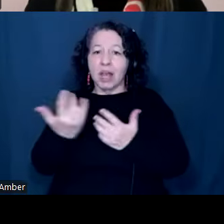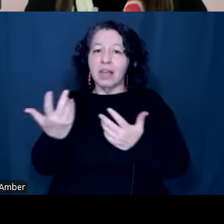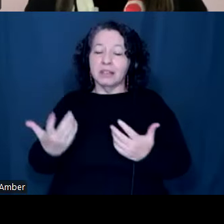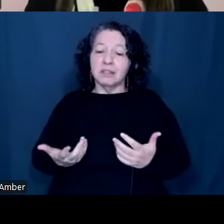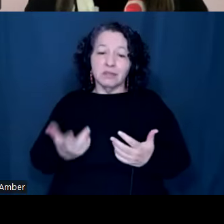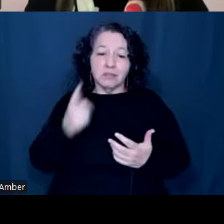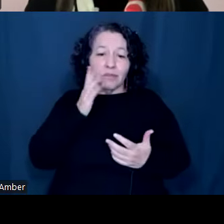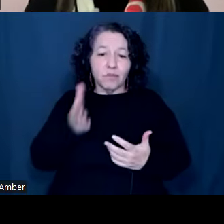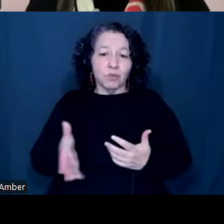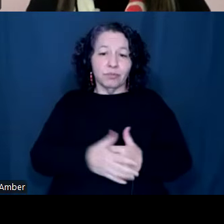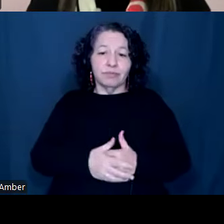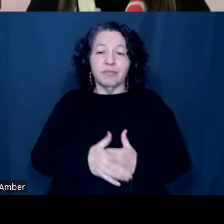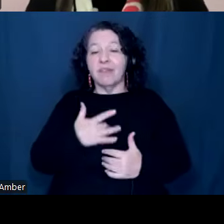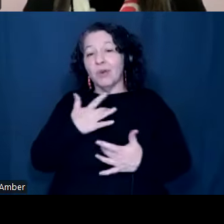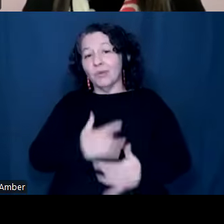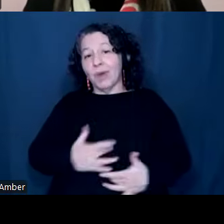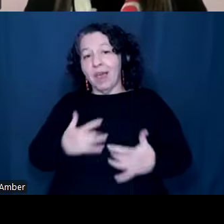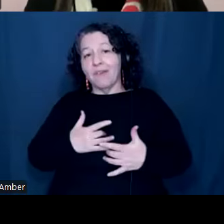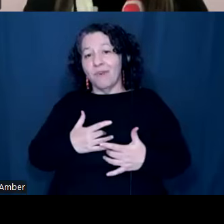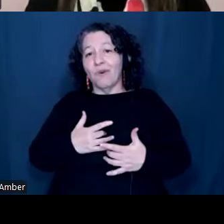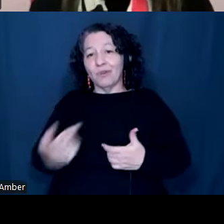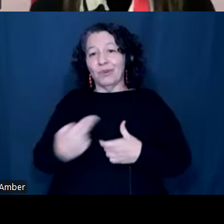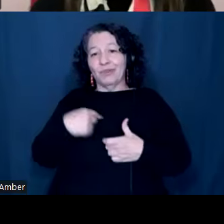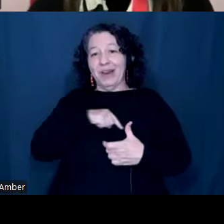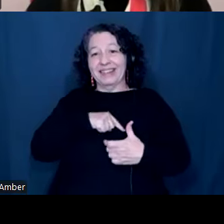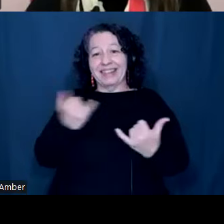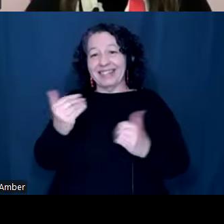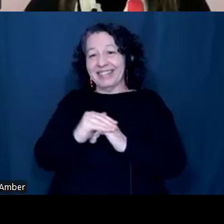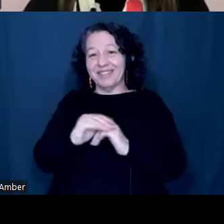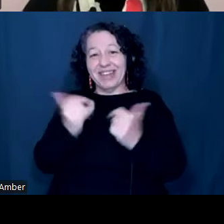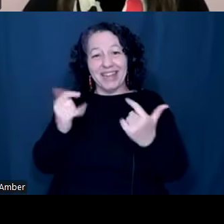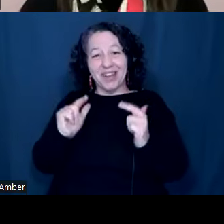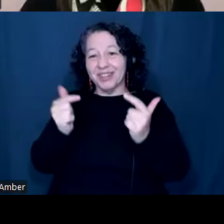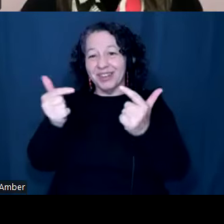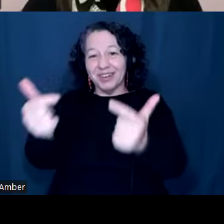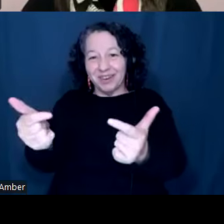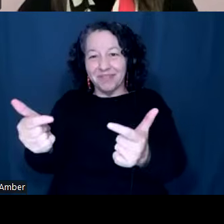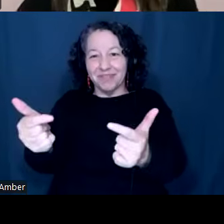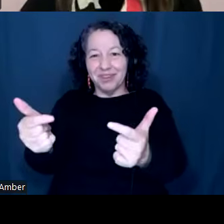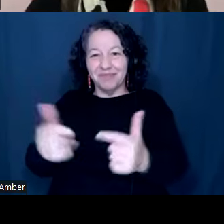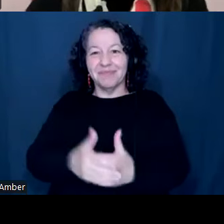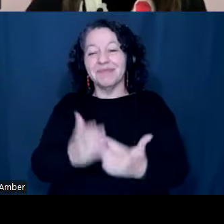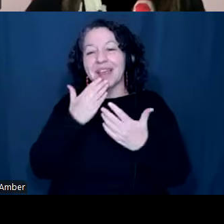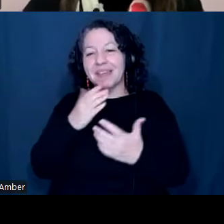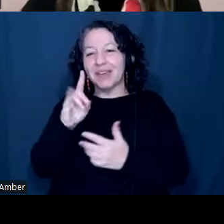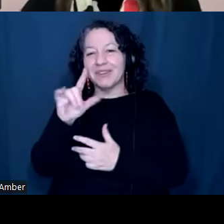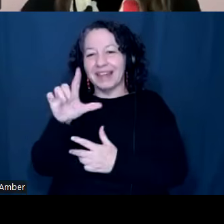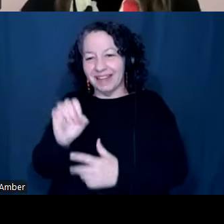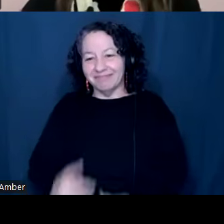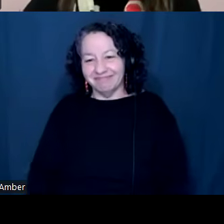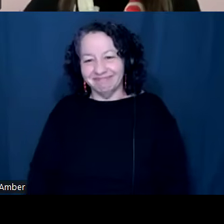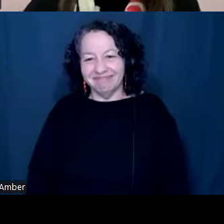she has joined us tonight, and I will now turn the virtual podium over to her. Thank you, Danyelle.